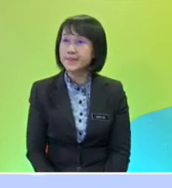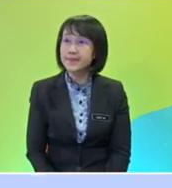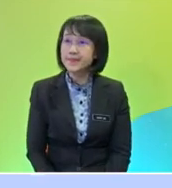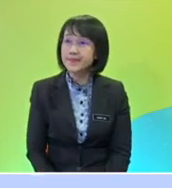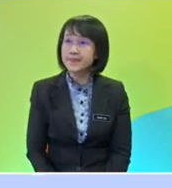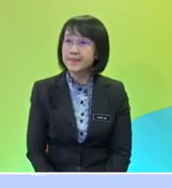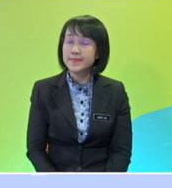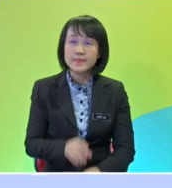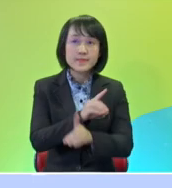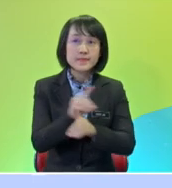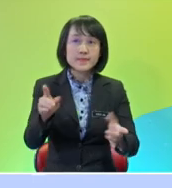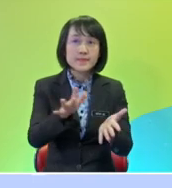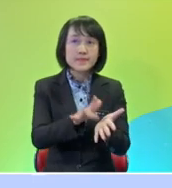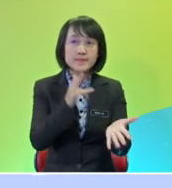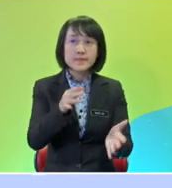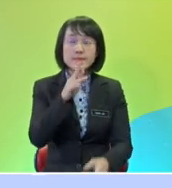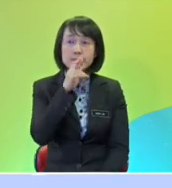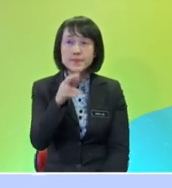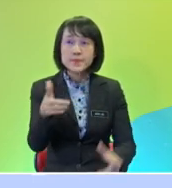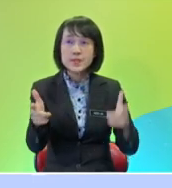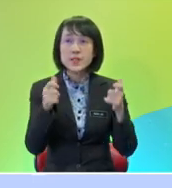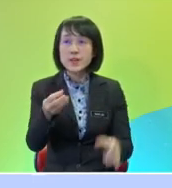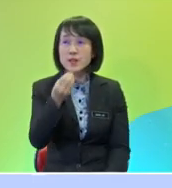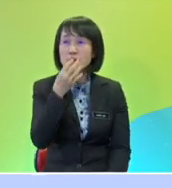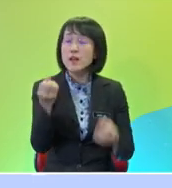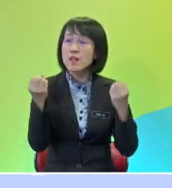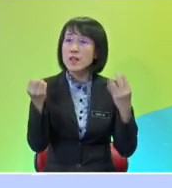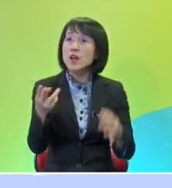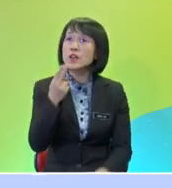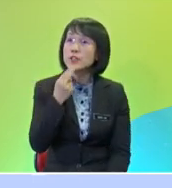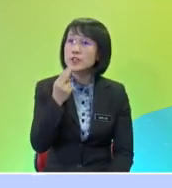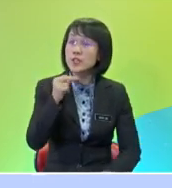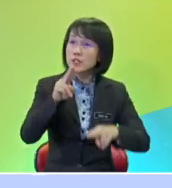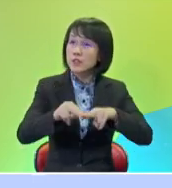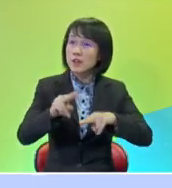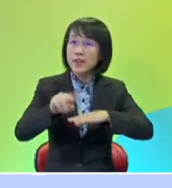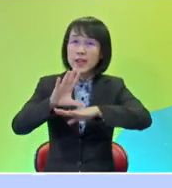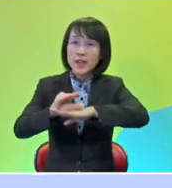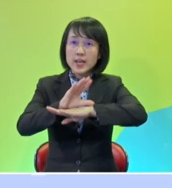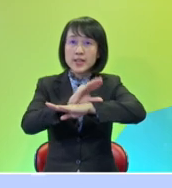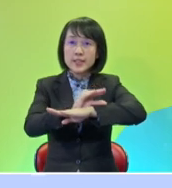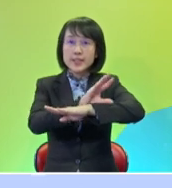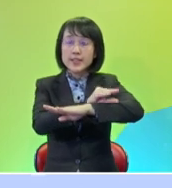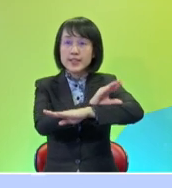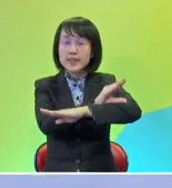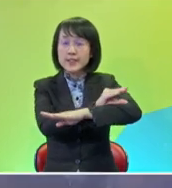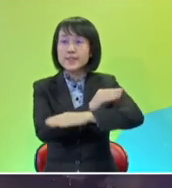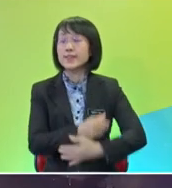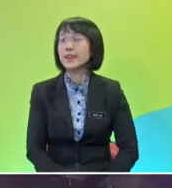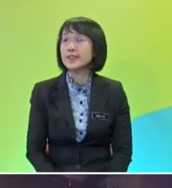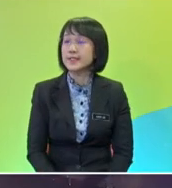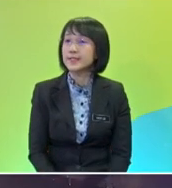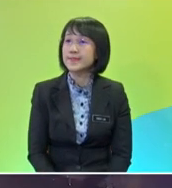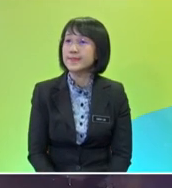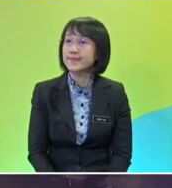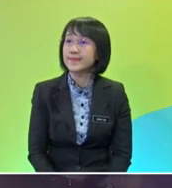The disadvantages are that fast food has a lot of sugar, salt and fat. Oh, it has a lot of sugar, salt and fat.